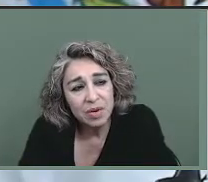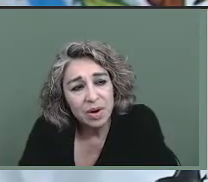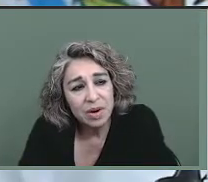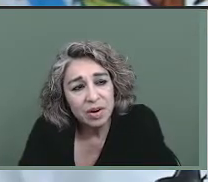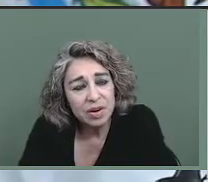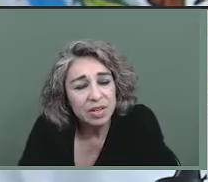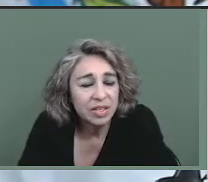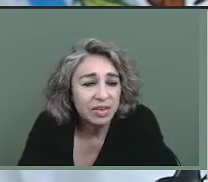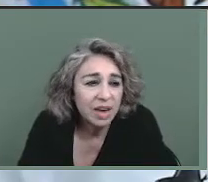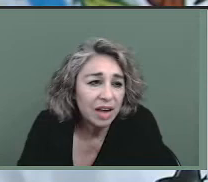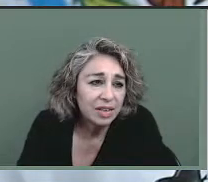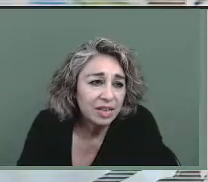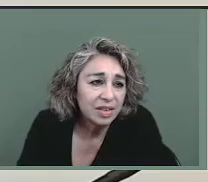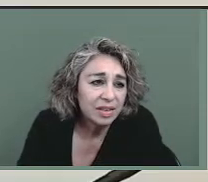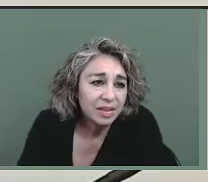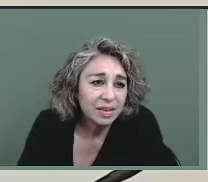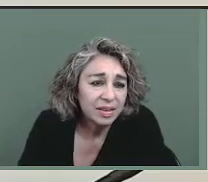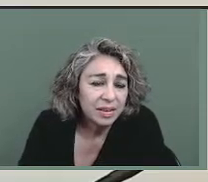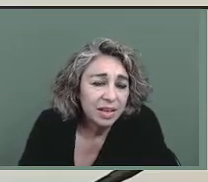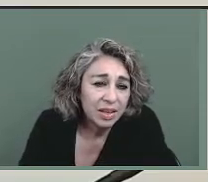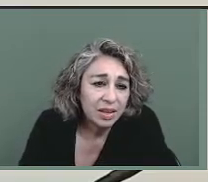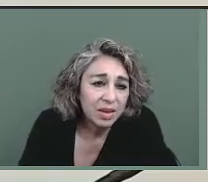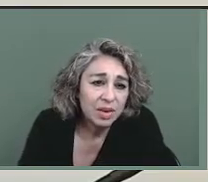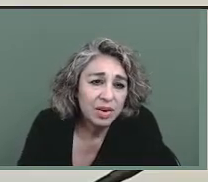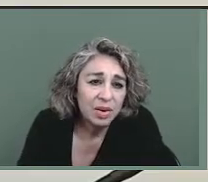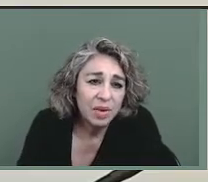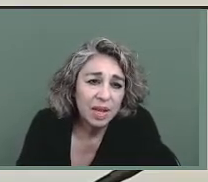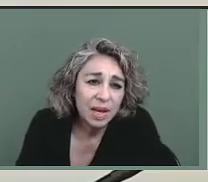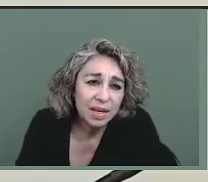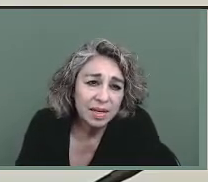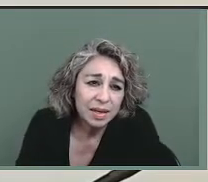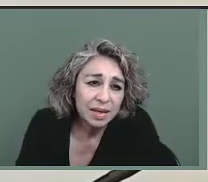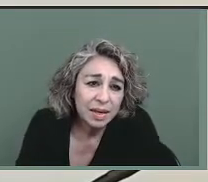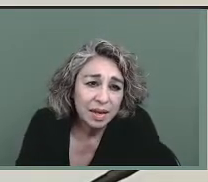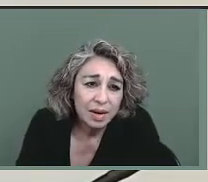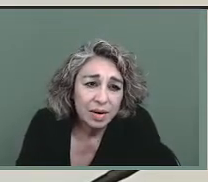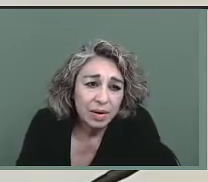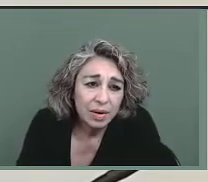you are nurses or doctors. You know a lot